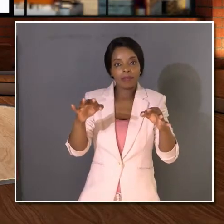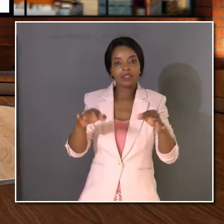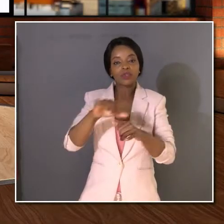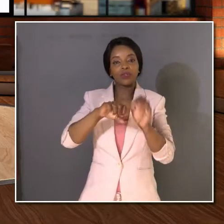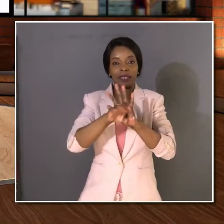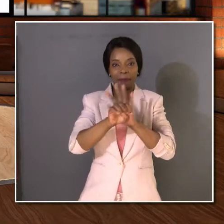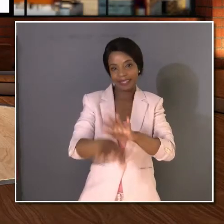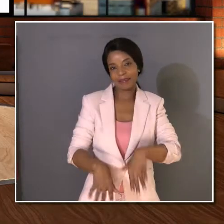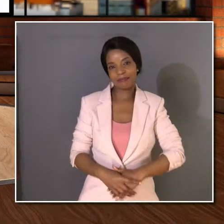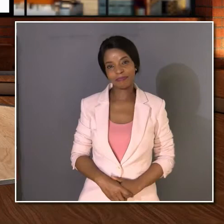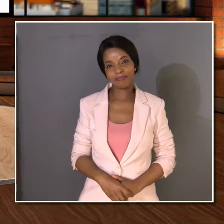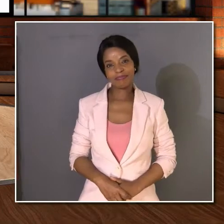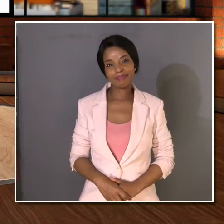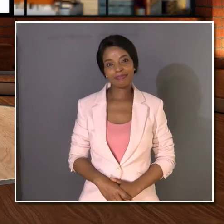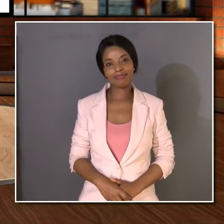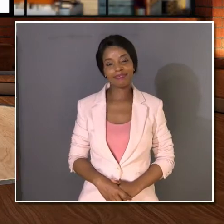I'm not working.